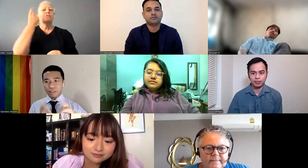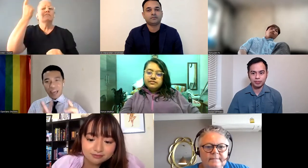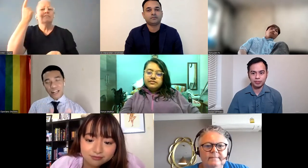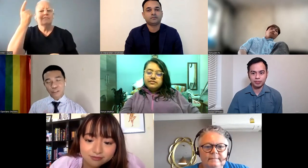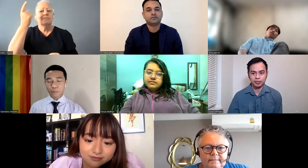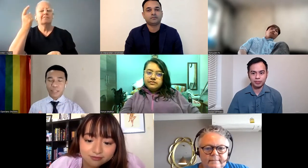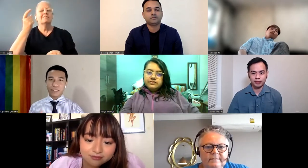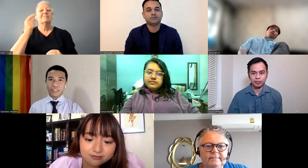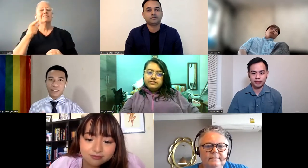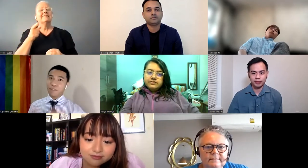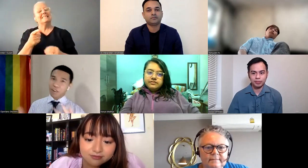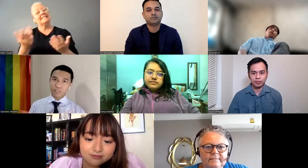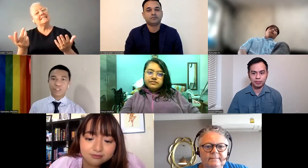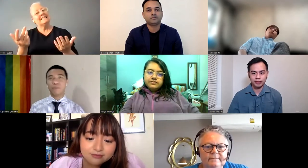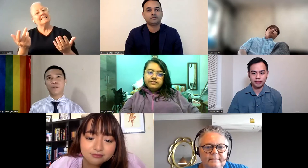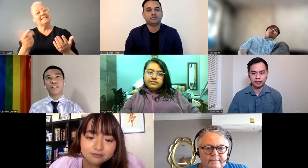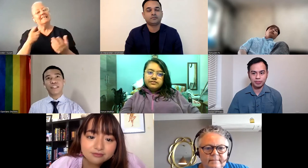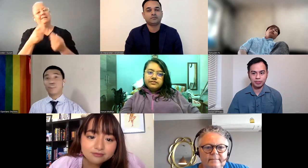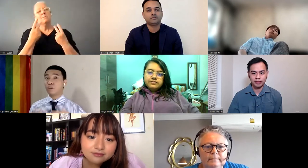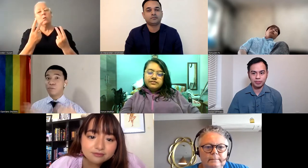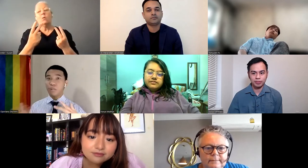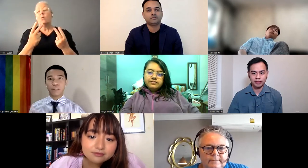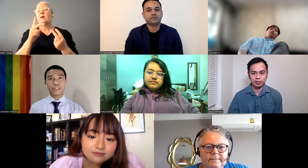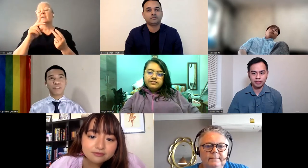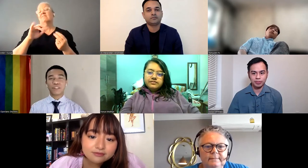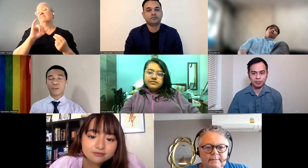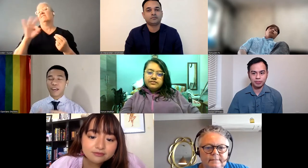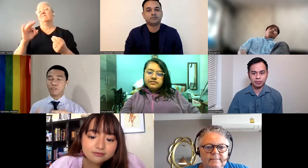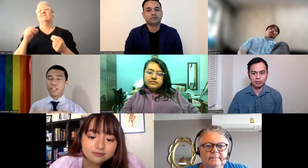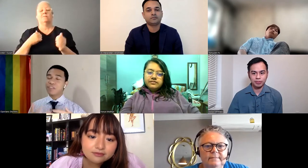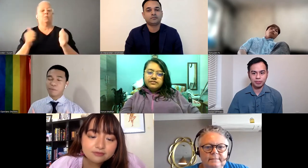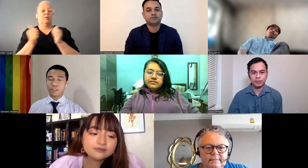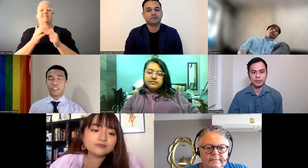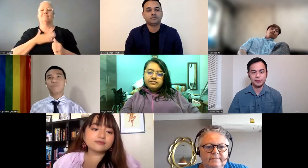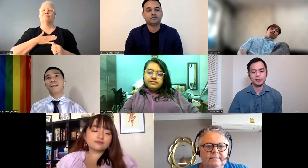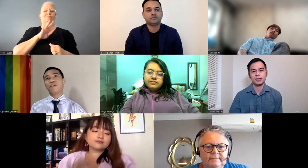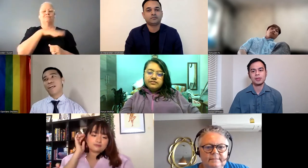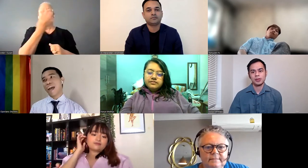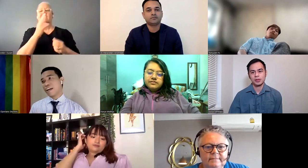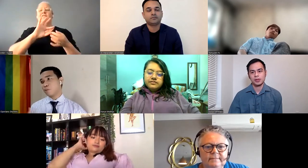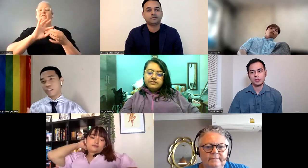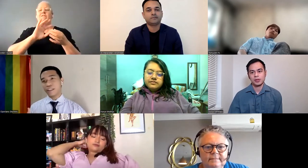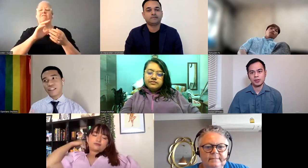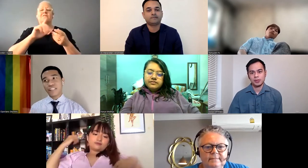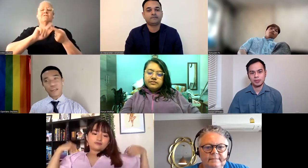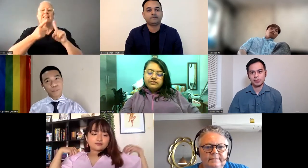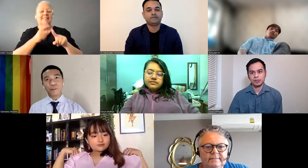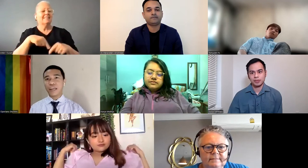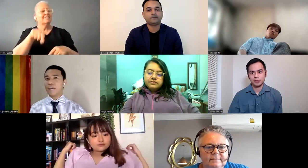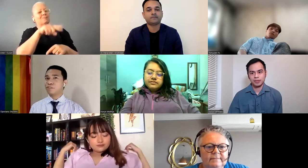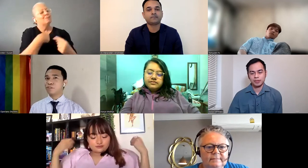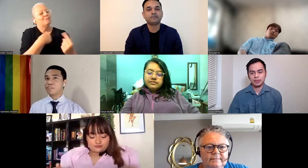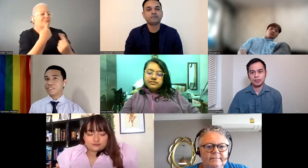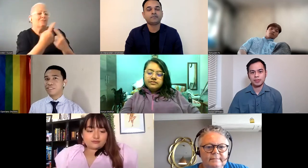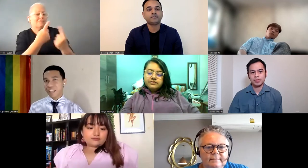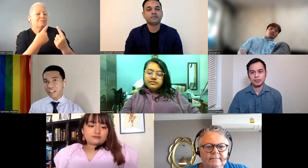I hang out with my gay friends, for example, they don't know much about disability, so I have to tell them about it. When I hang out with disabled people,